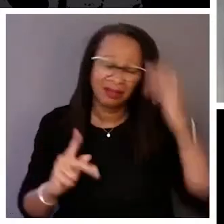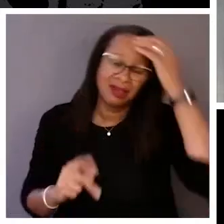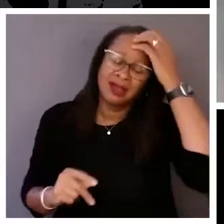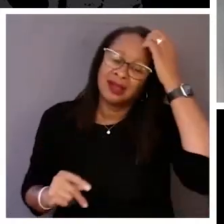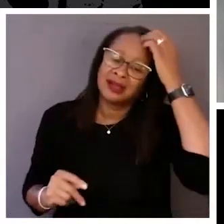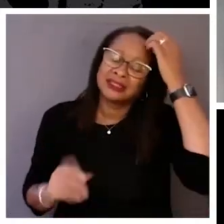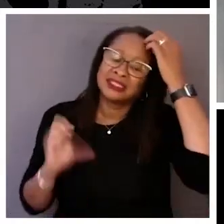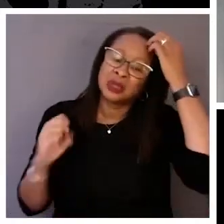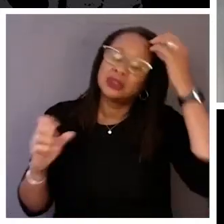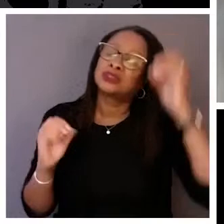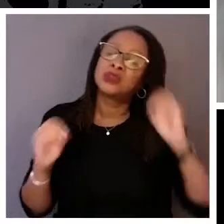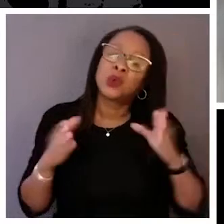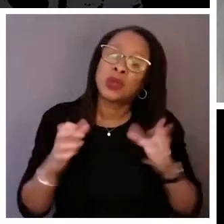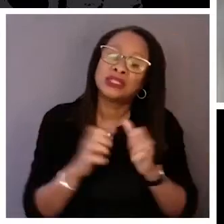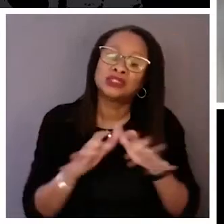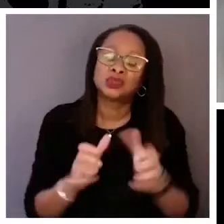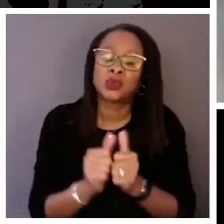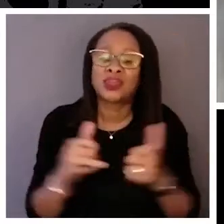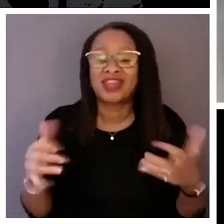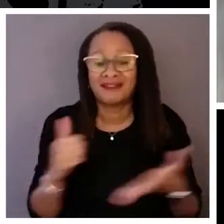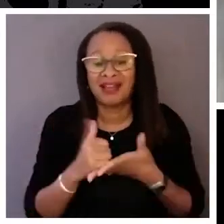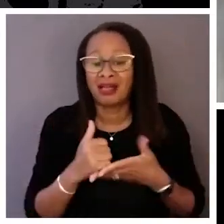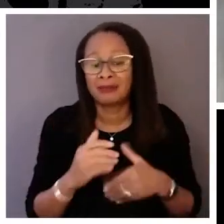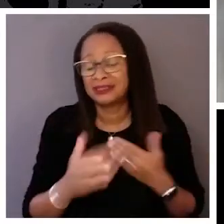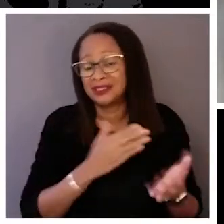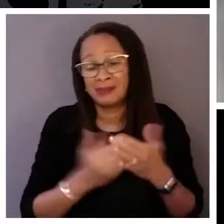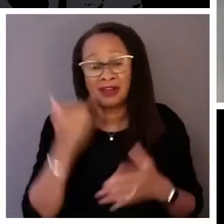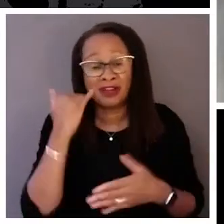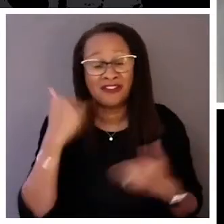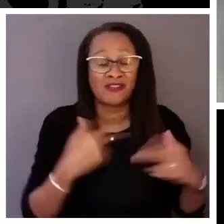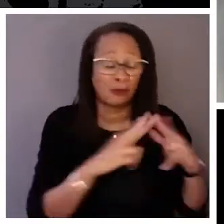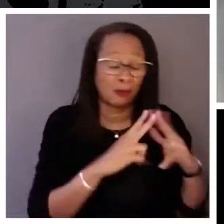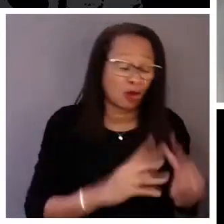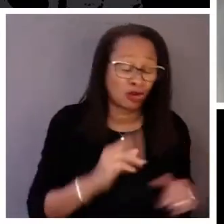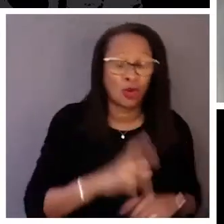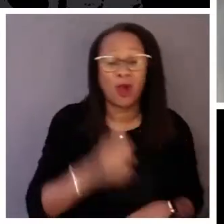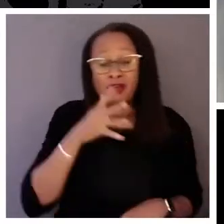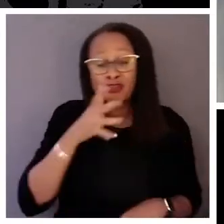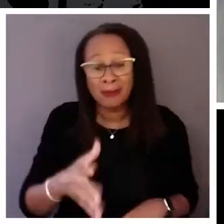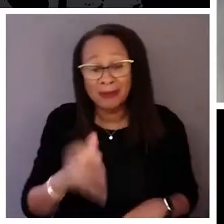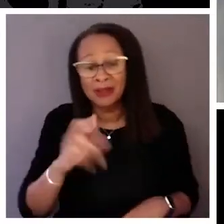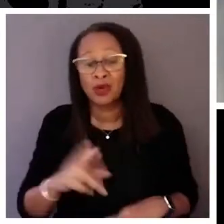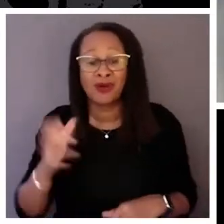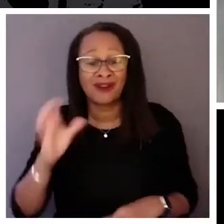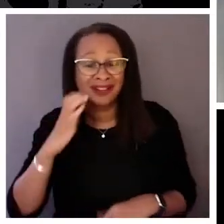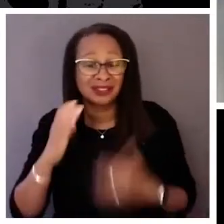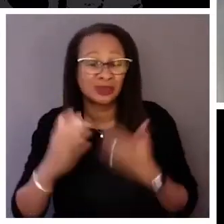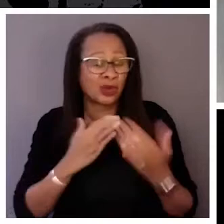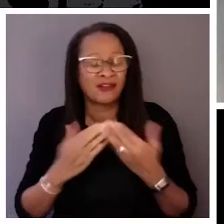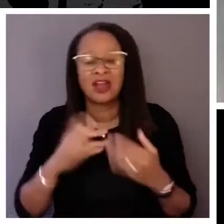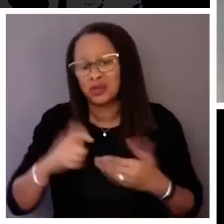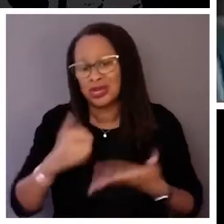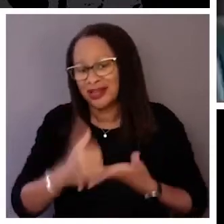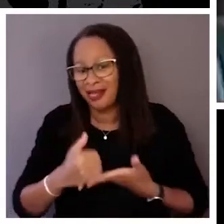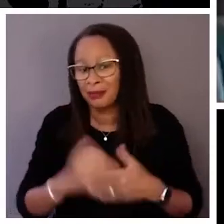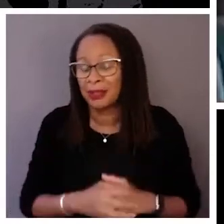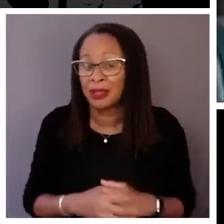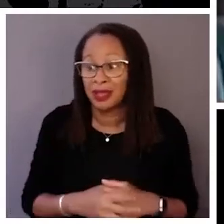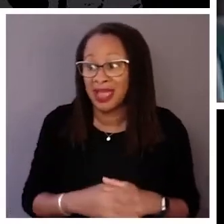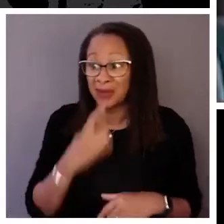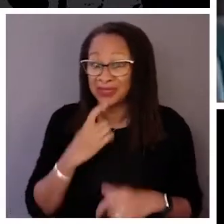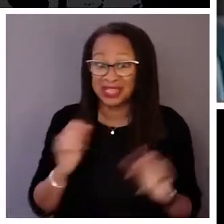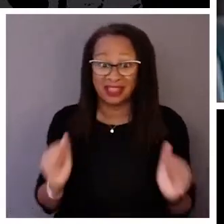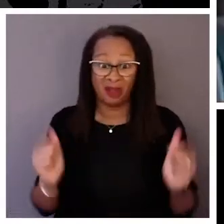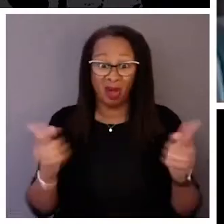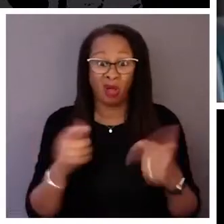help, and there's no way to do it without help. You have to have help, whether it's a partner, a grandparent, a cousin, or whatever. Yeah, I was going to